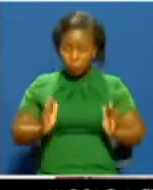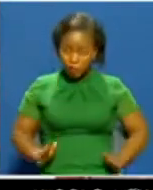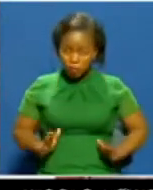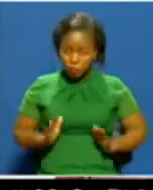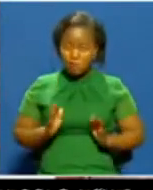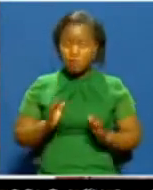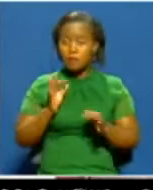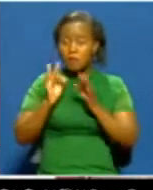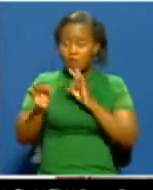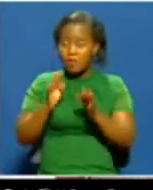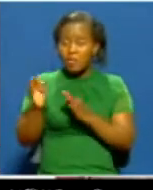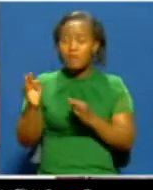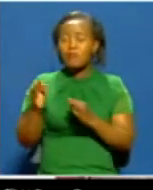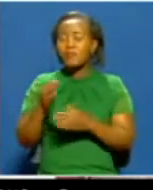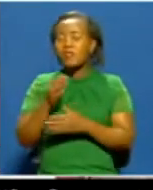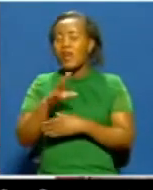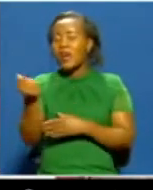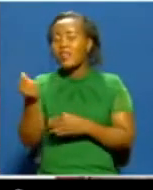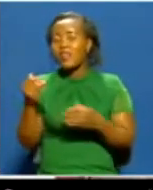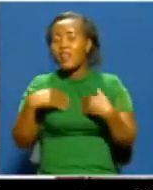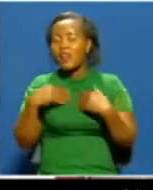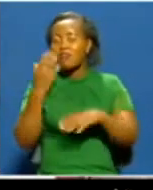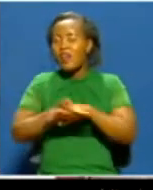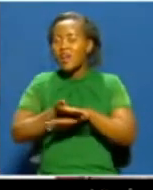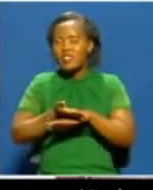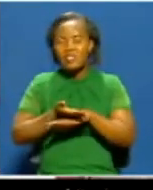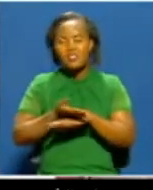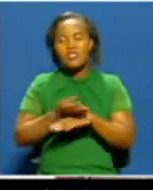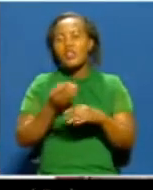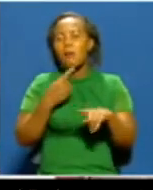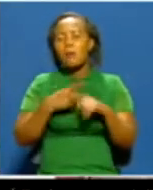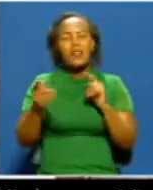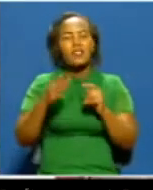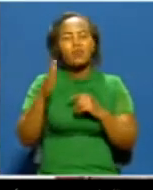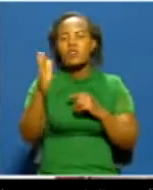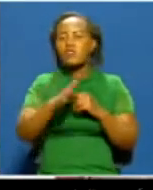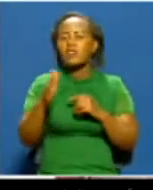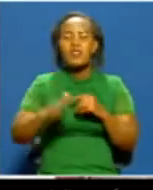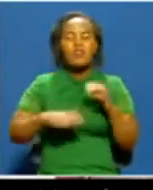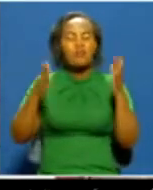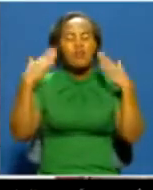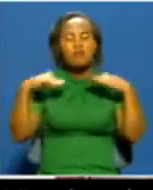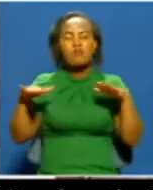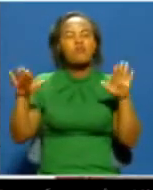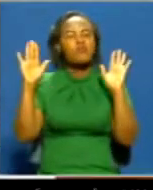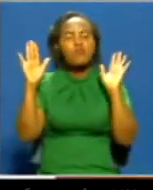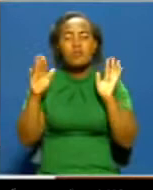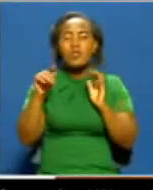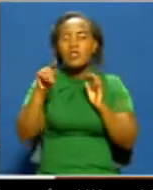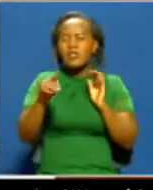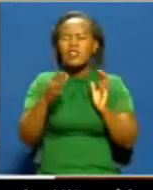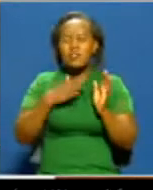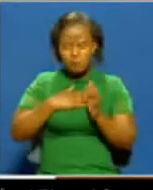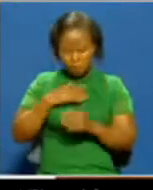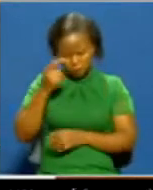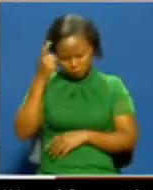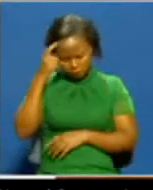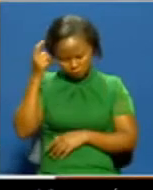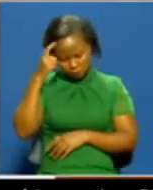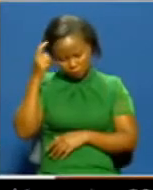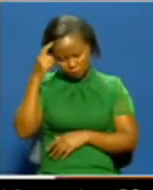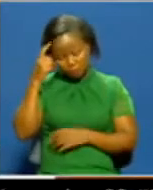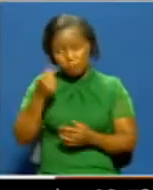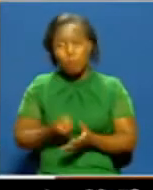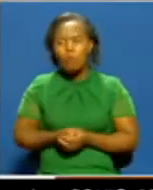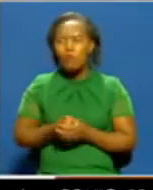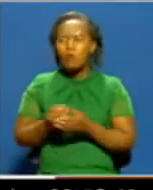we cannot do is we cannot give up and we cannot let Kenyans down. That's really what I thought myself. And like you mentioned, initially